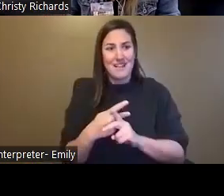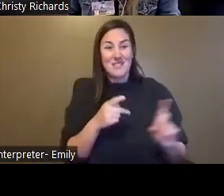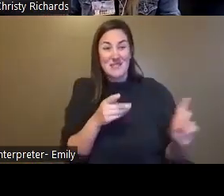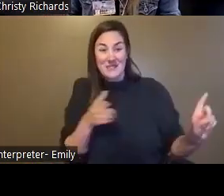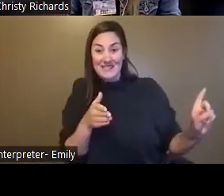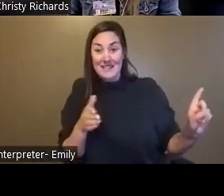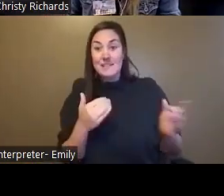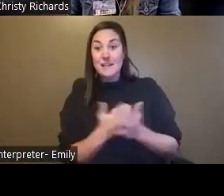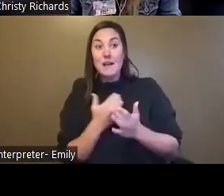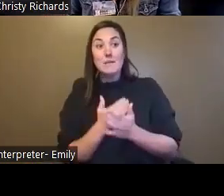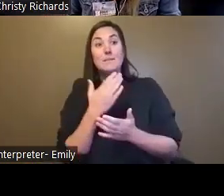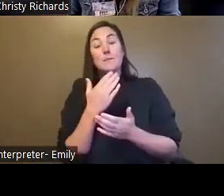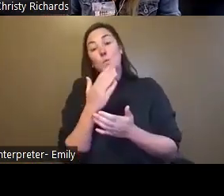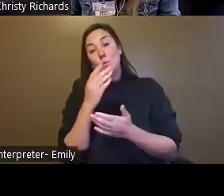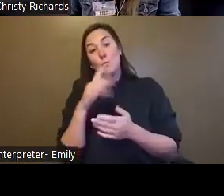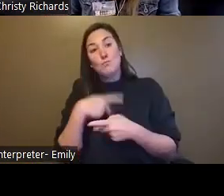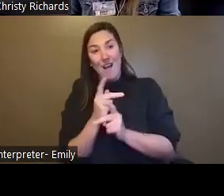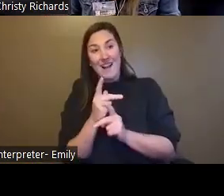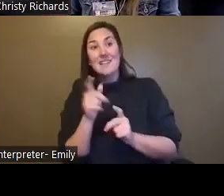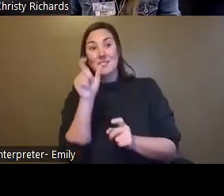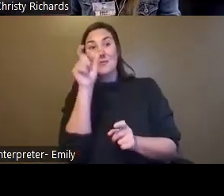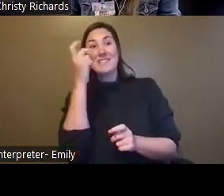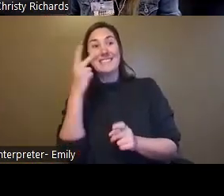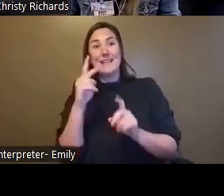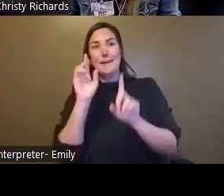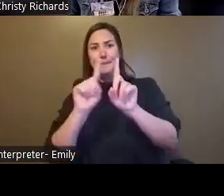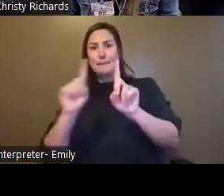been found in school districts around us.